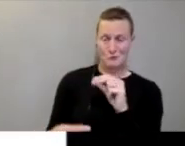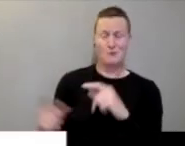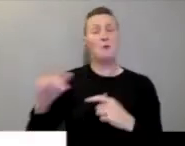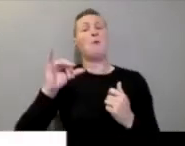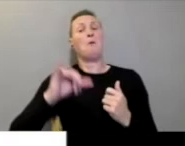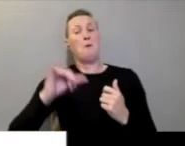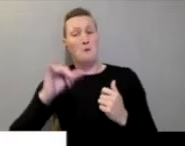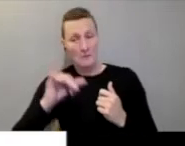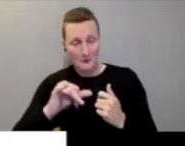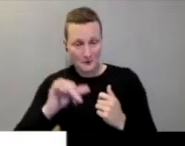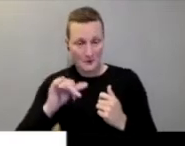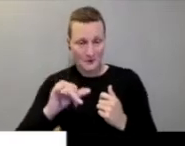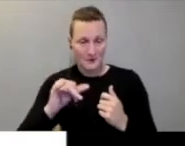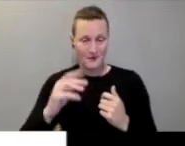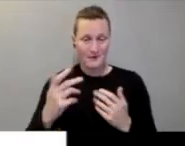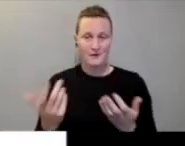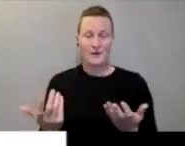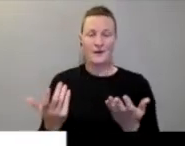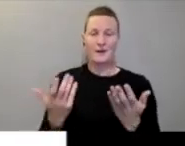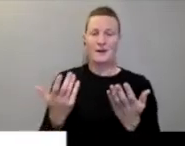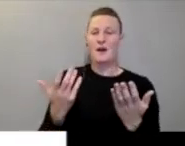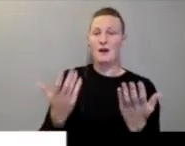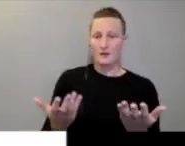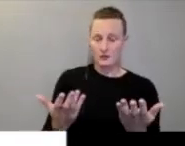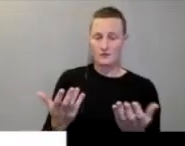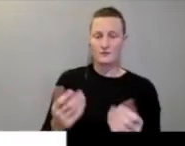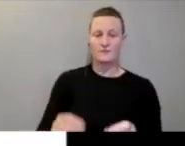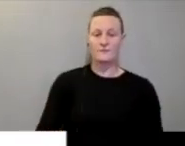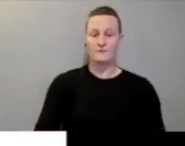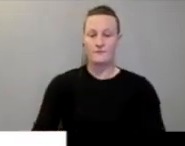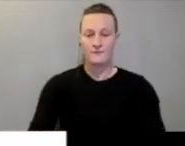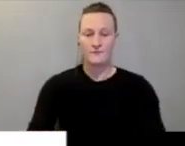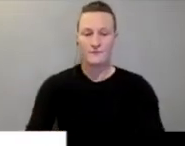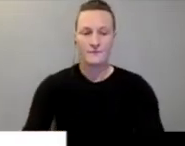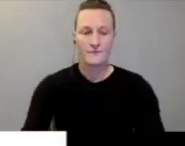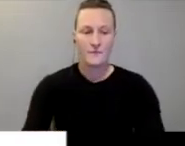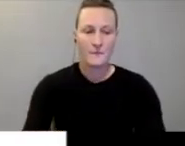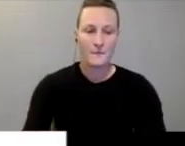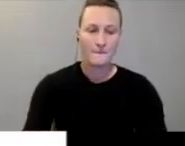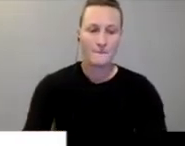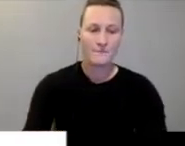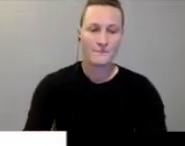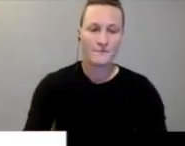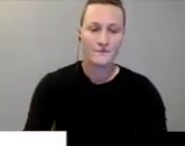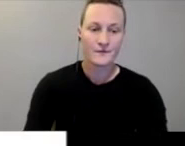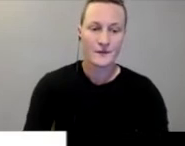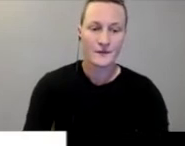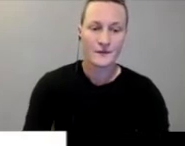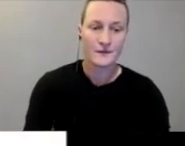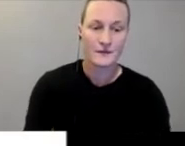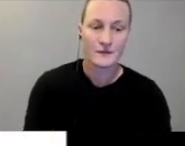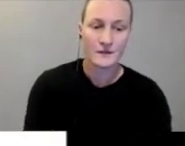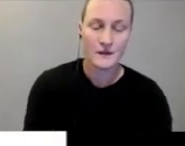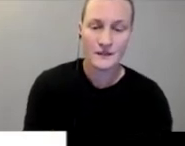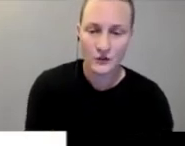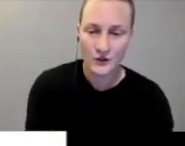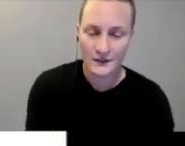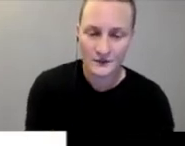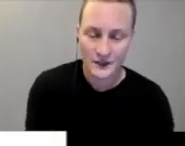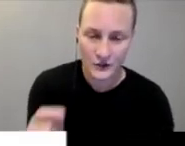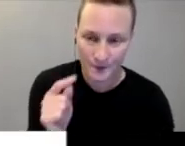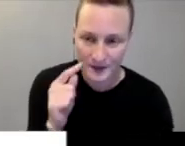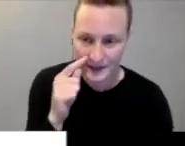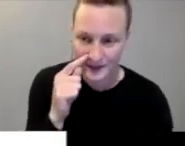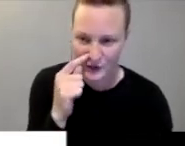While I'm talking, actually, may I put another question forward from this is sort of a bunch of questions in the I'm sorry